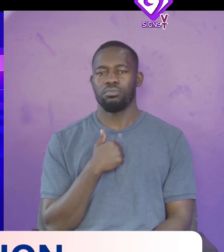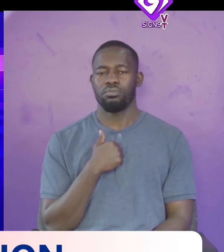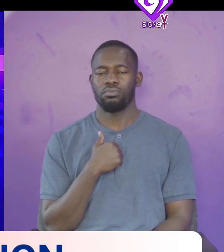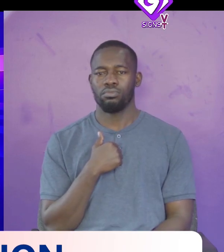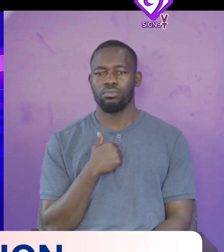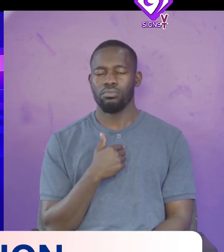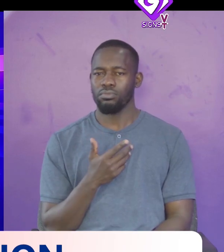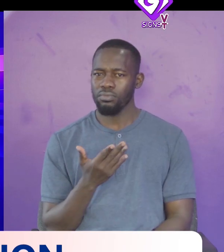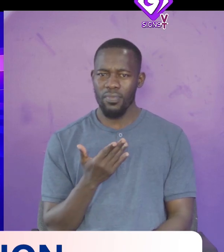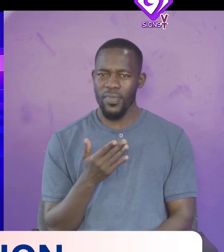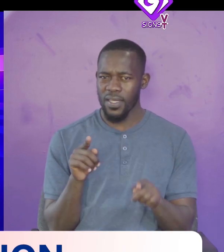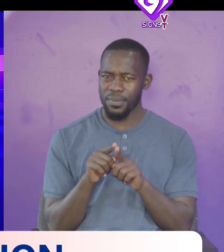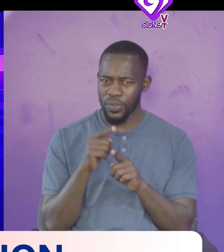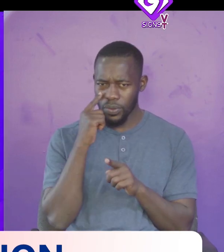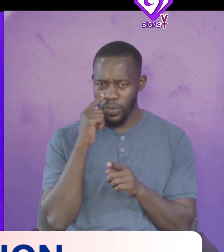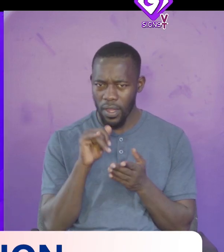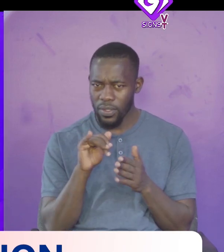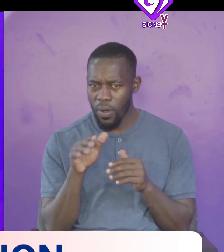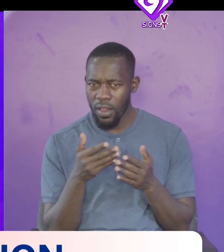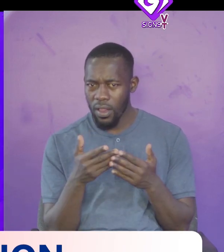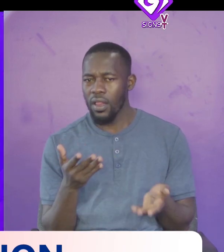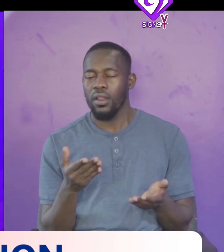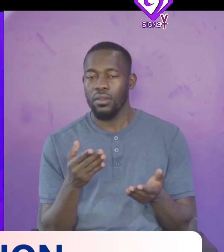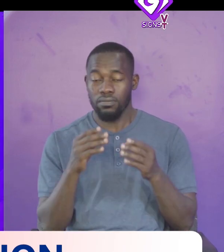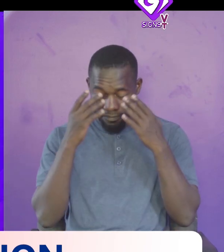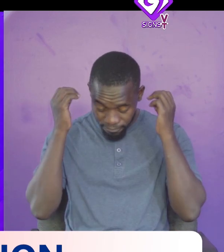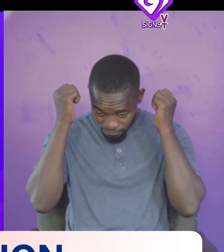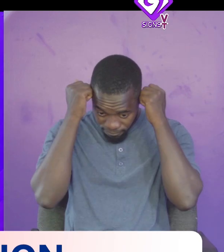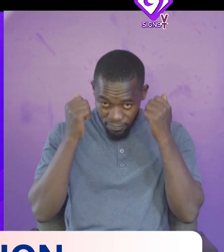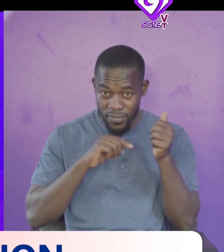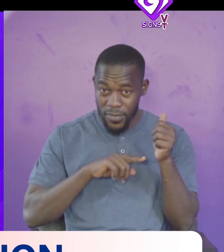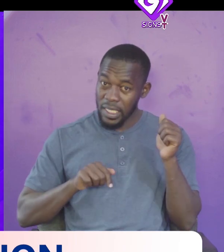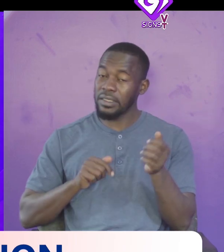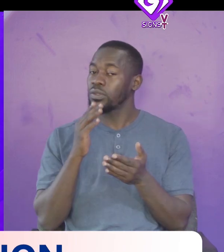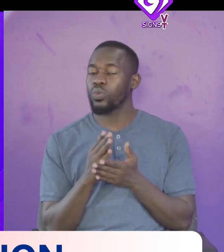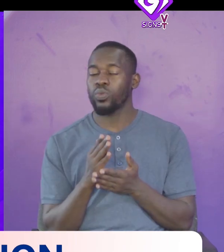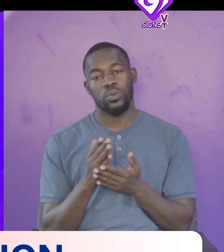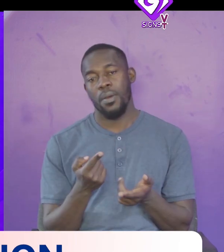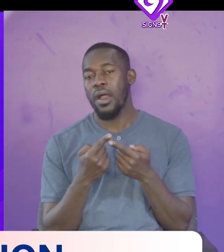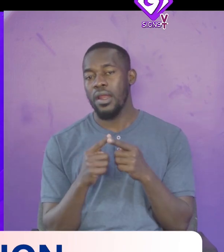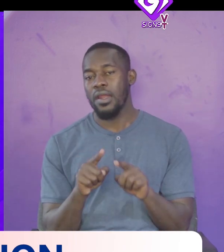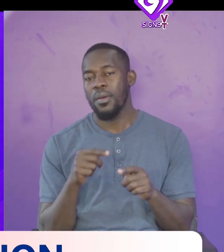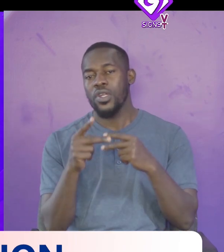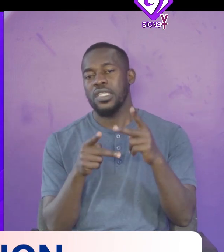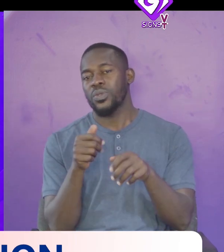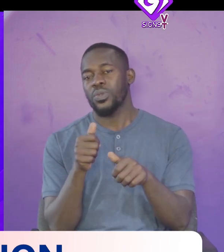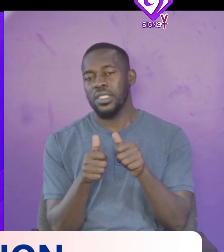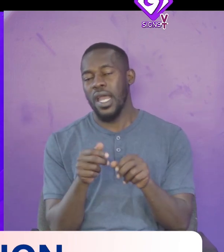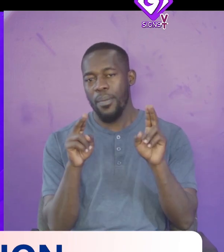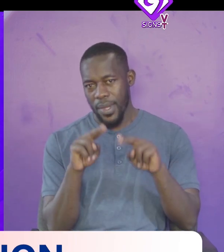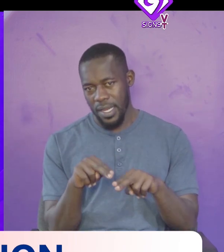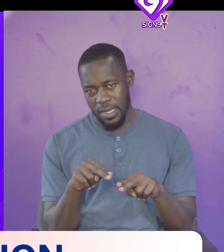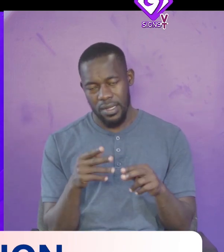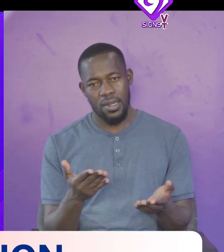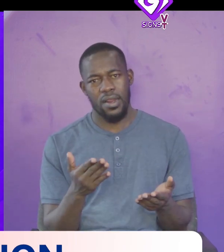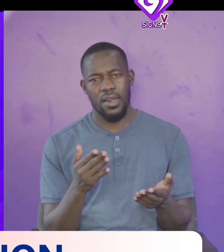you blindfolded? We are, of course, blindfolded. But the thing is this, Jonah. Right. The processes that happened, we were grabbed on the 1st